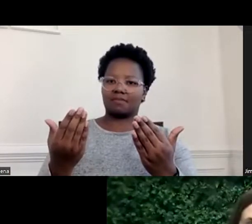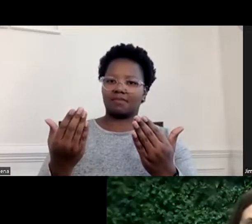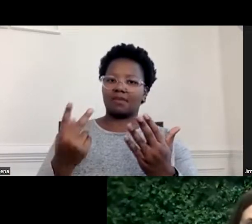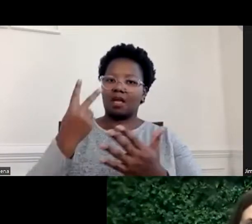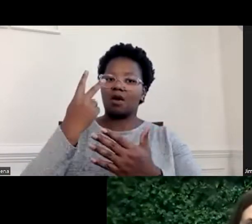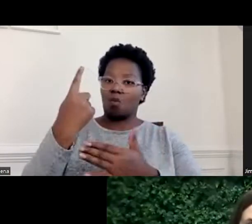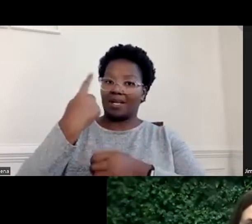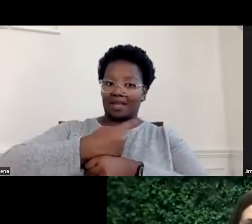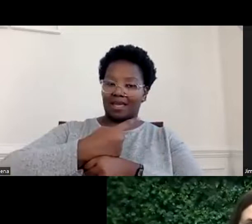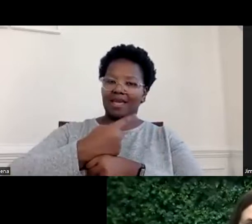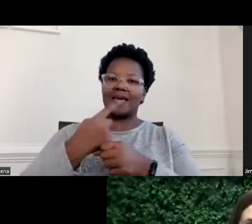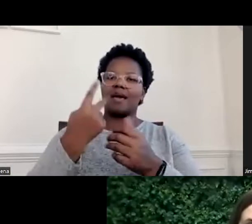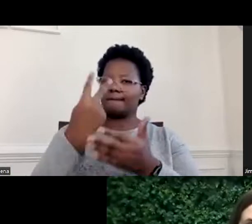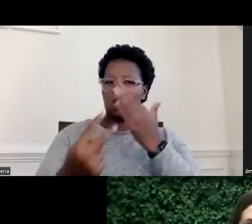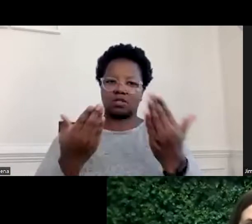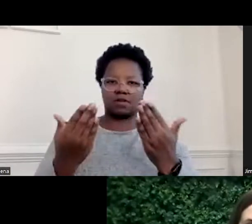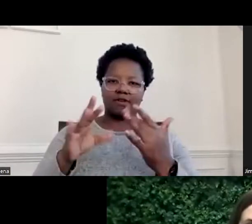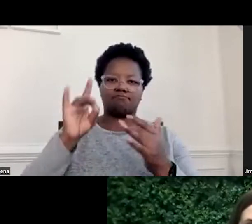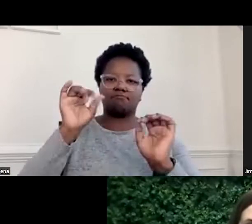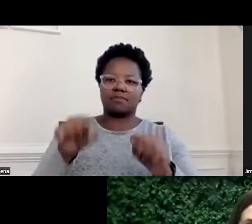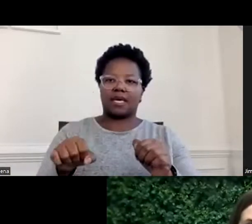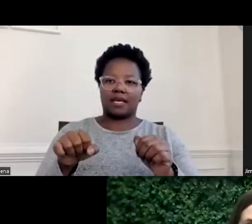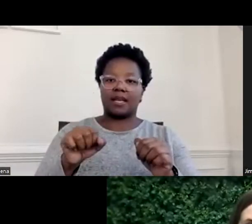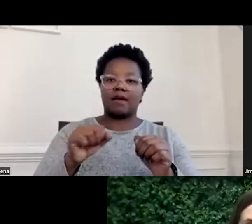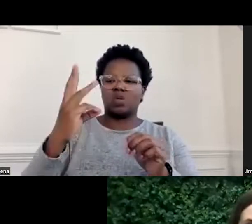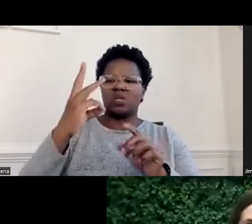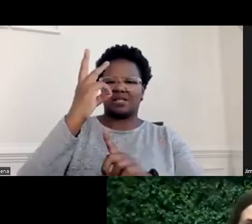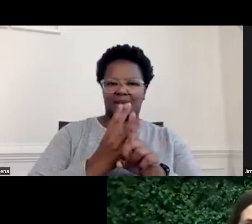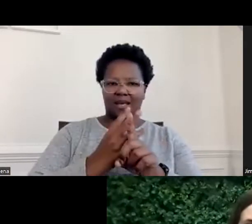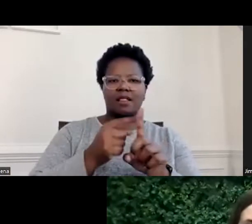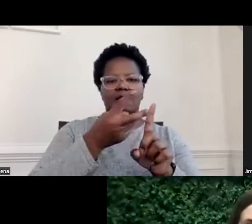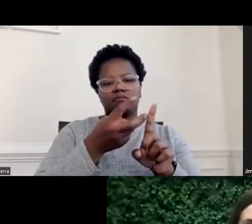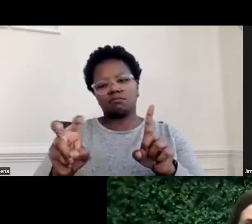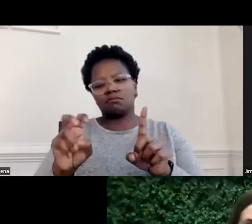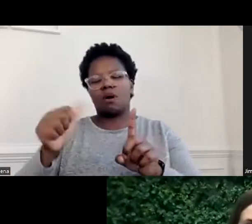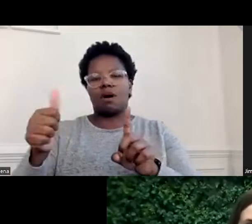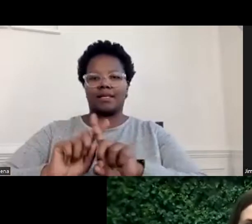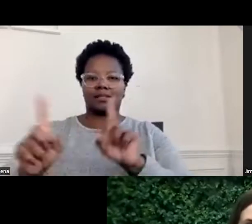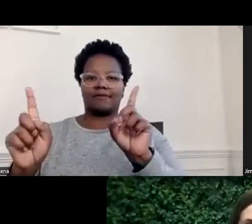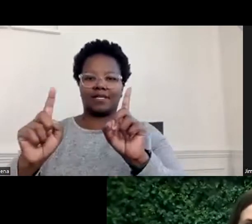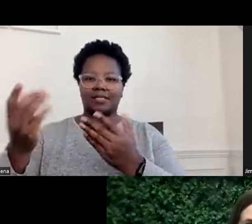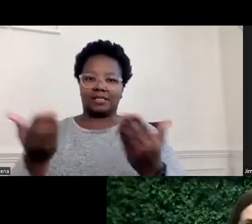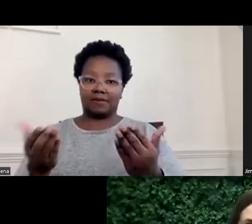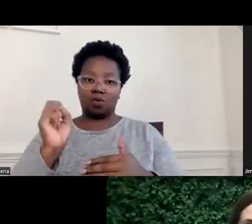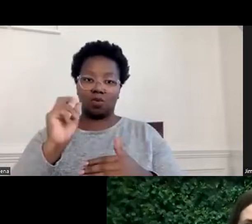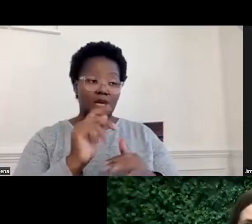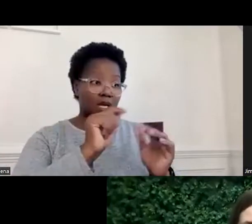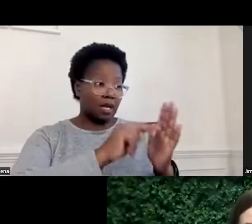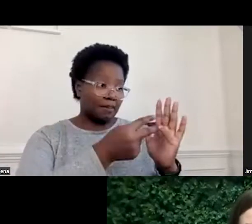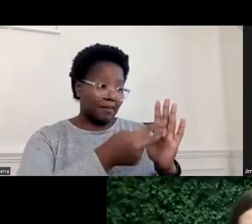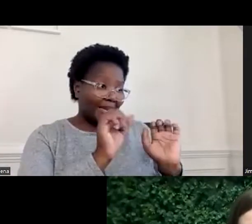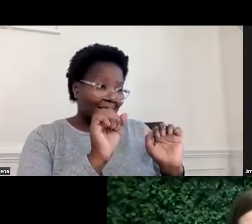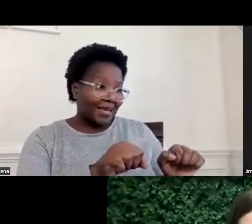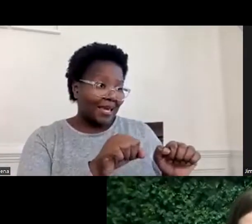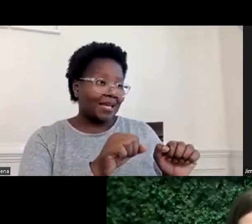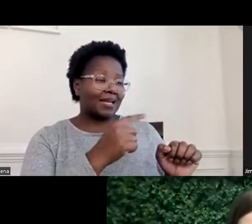6 months of kind of transitioning out of that into another service. Yeah. Right. So, but they can at least